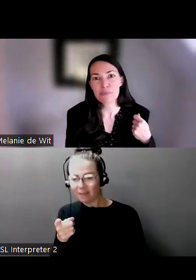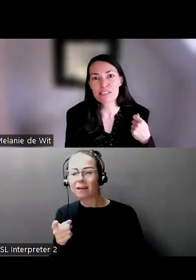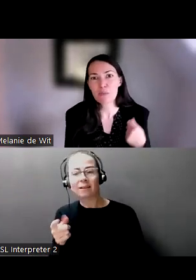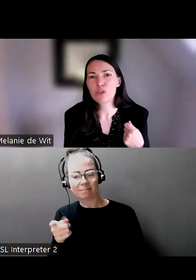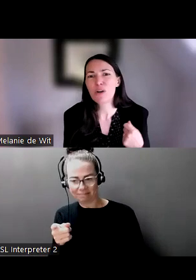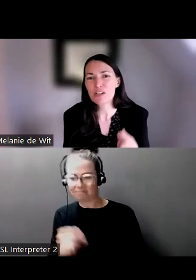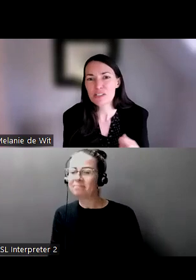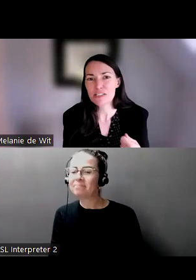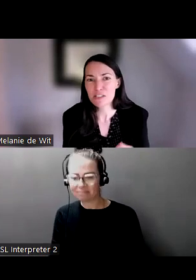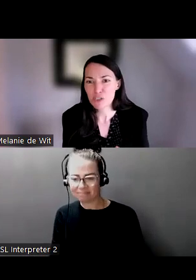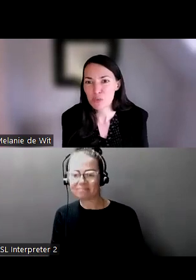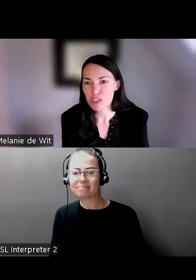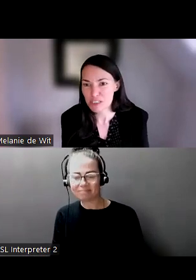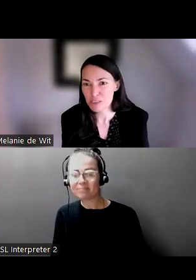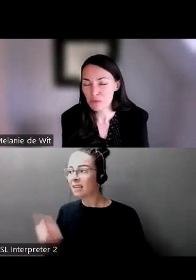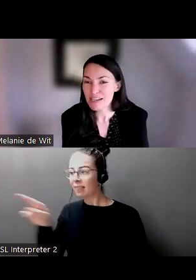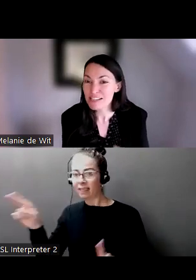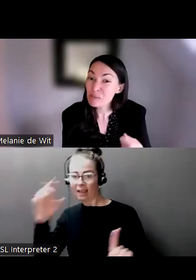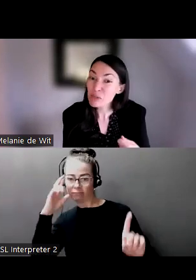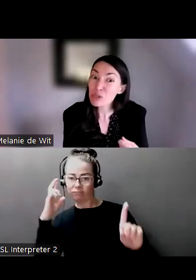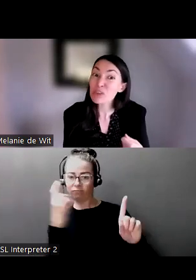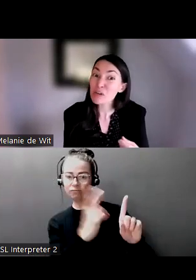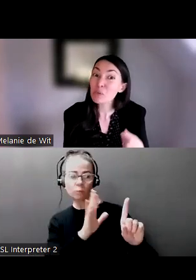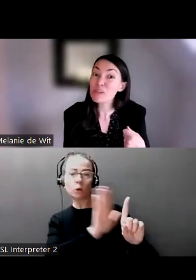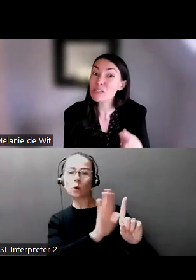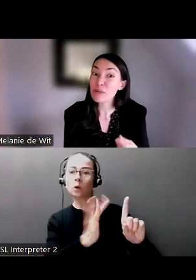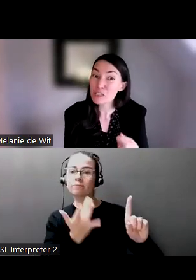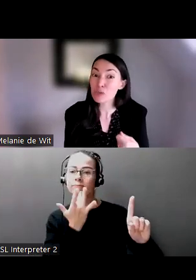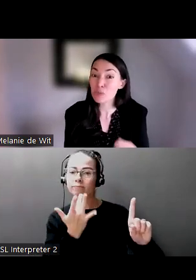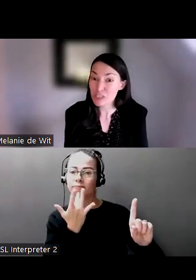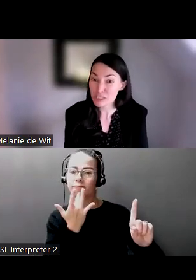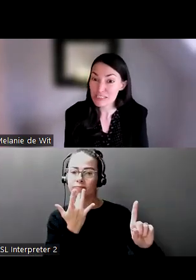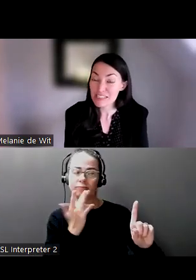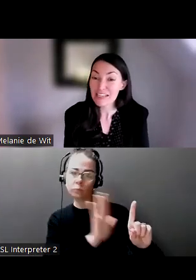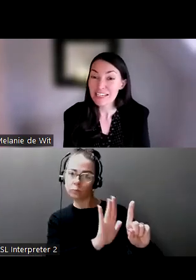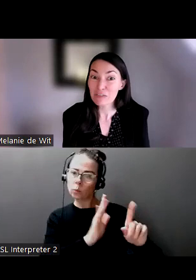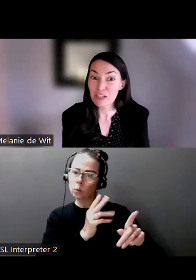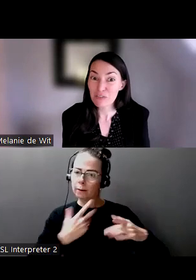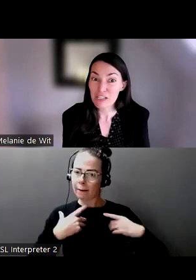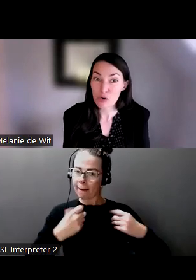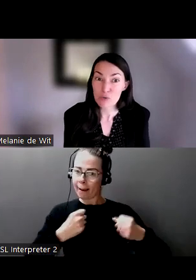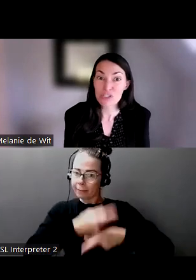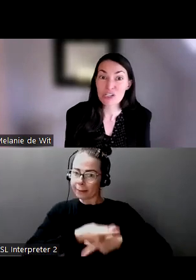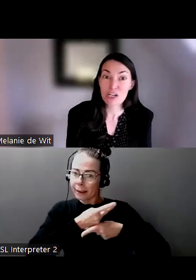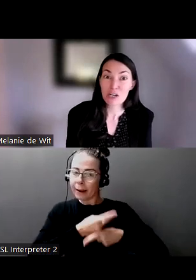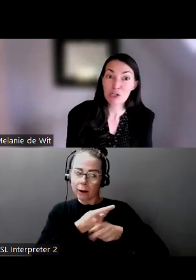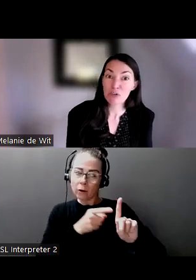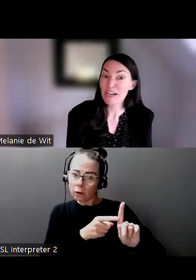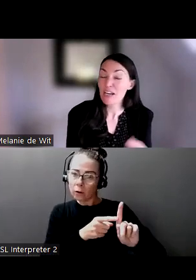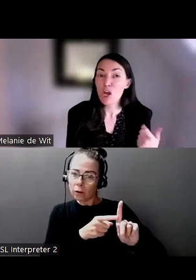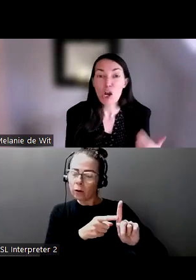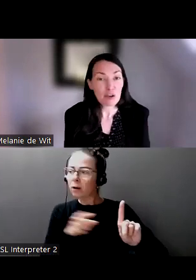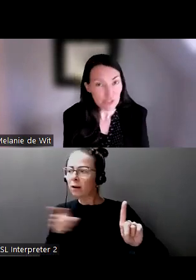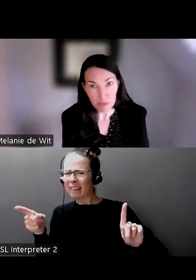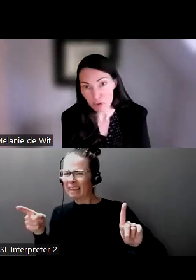one. Someone who understands your wishes, right? And someone who you think will respect your wishes, even if they don't